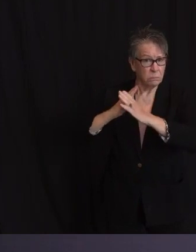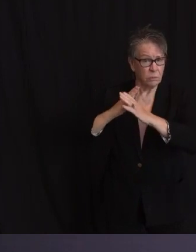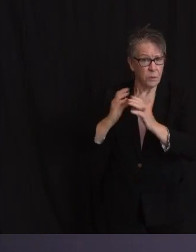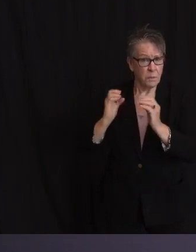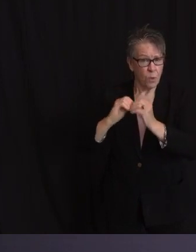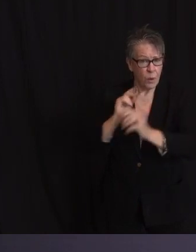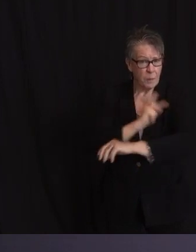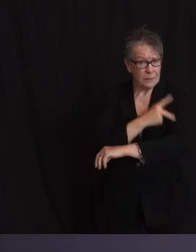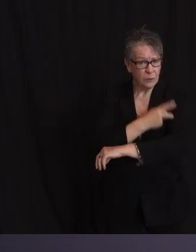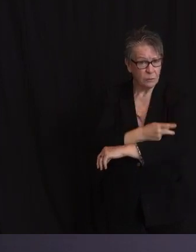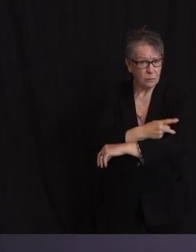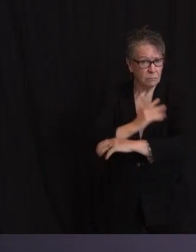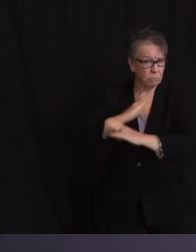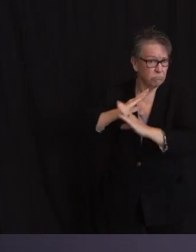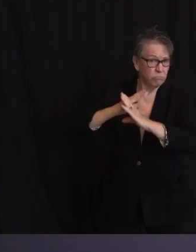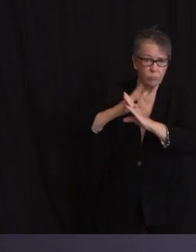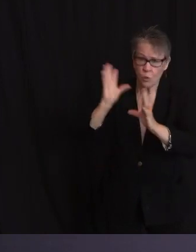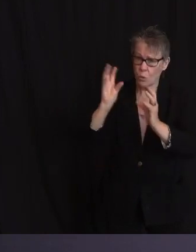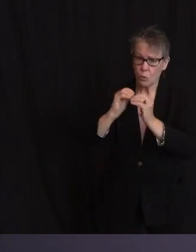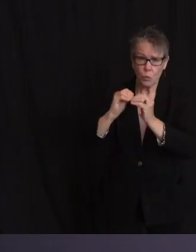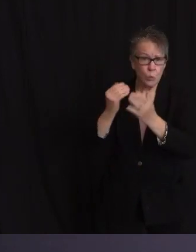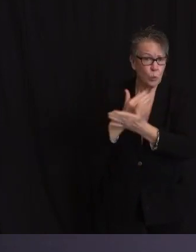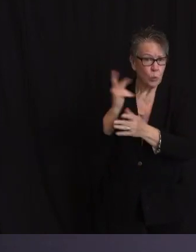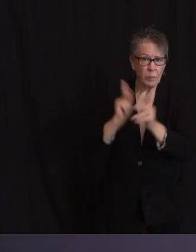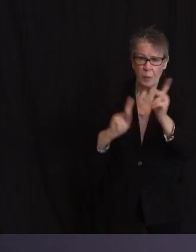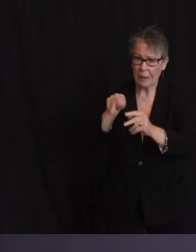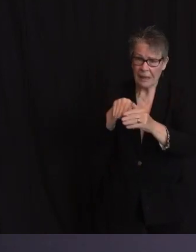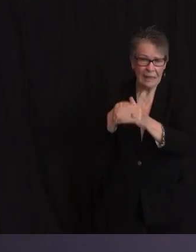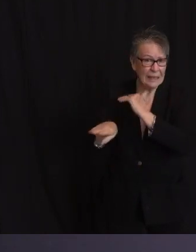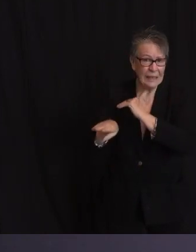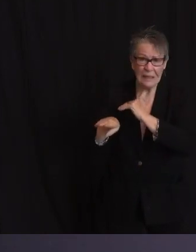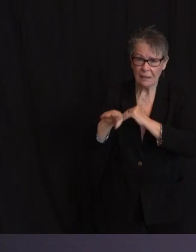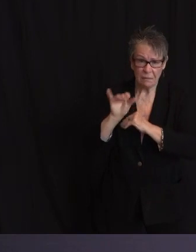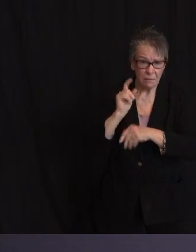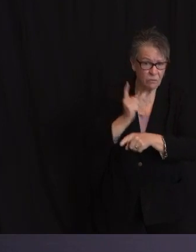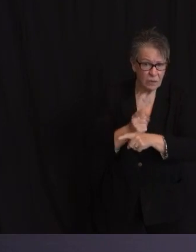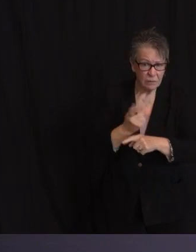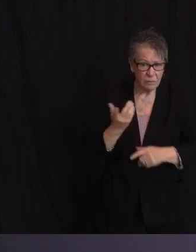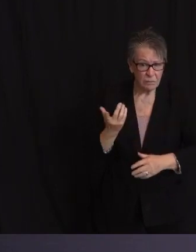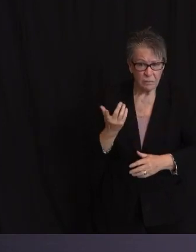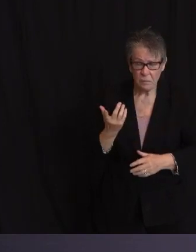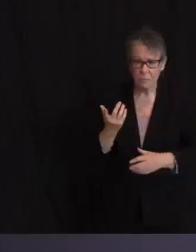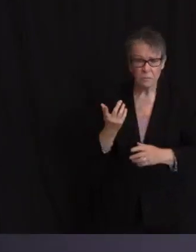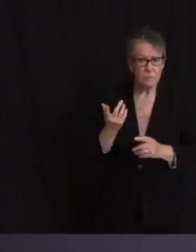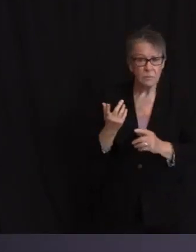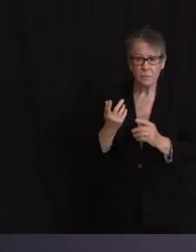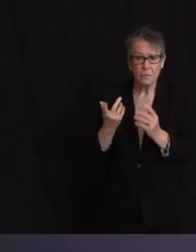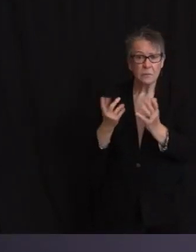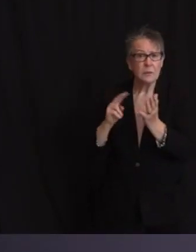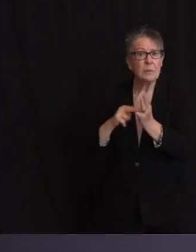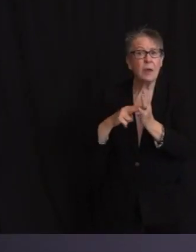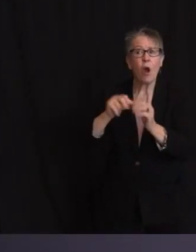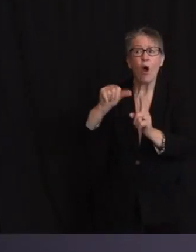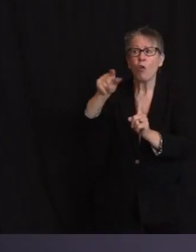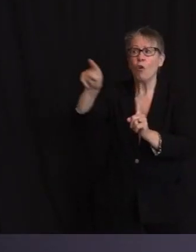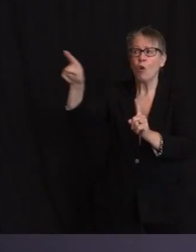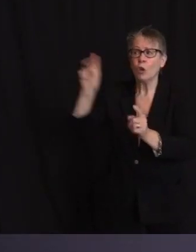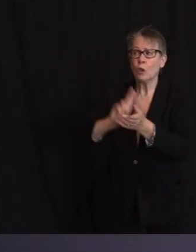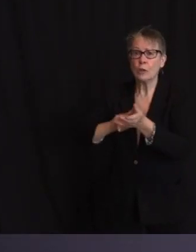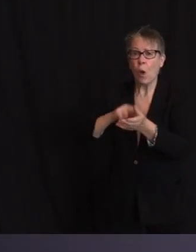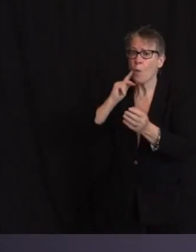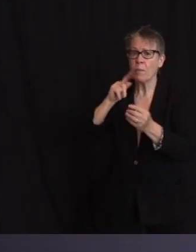public? On Andover, you mentioned that you have to accept some of their changes that were required. If you don't accept them,